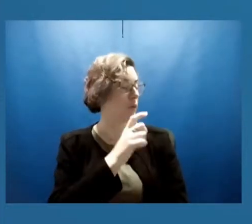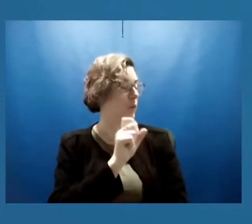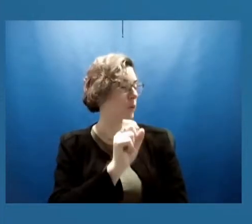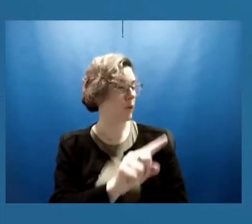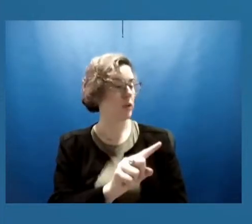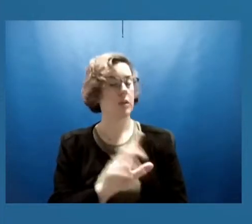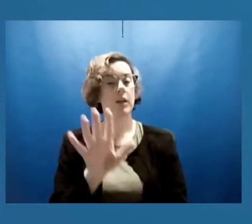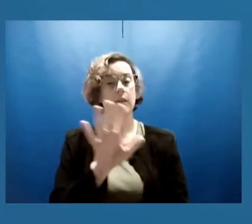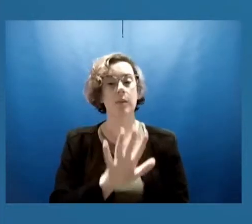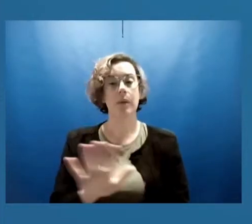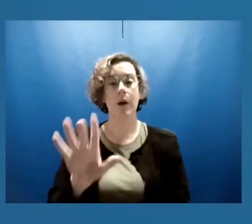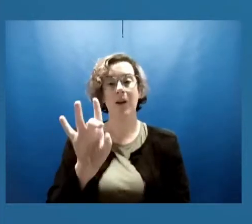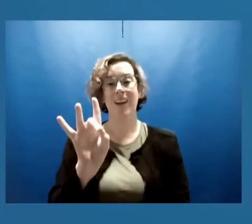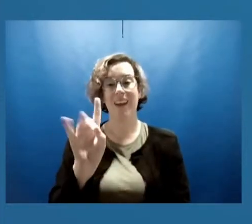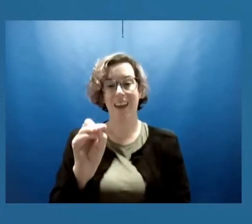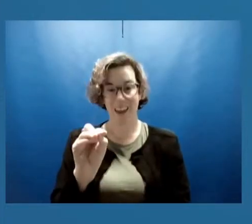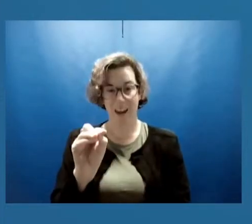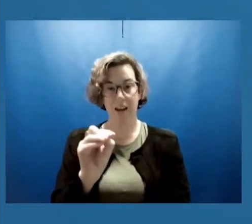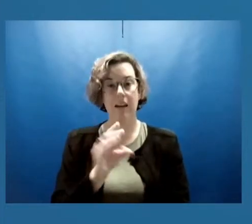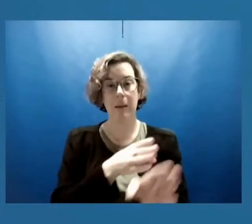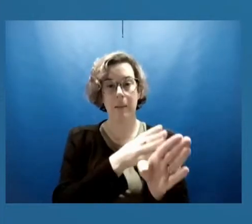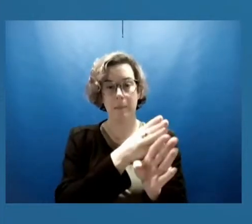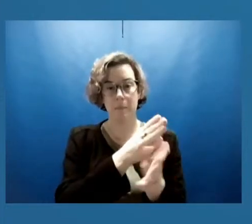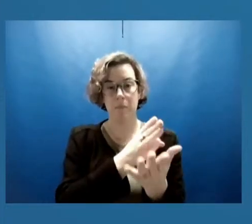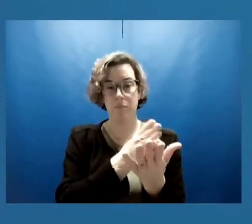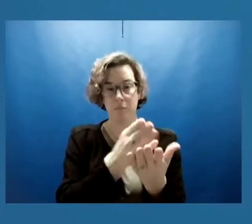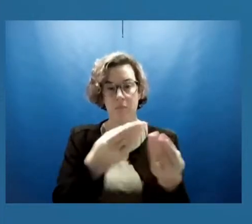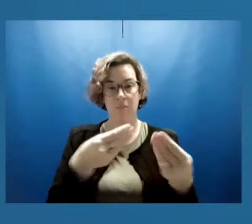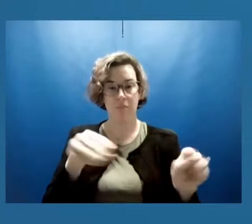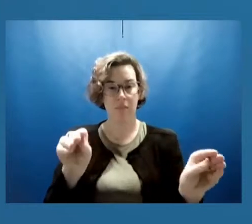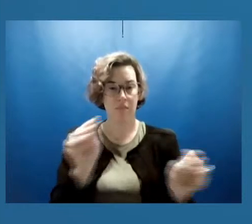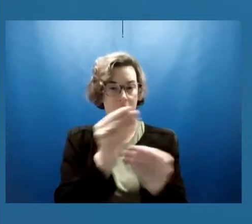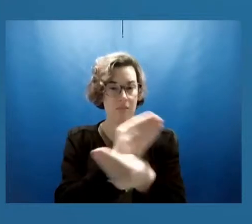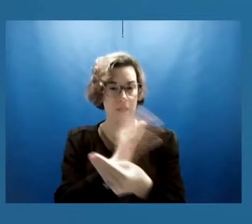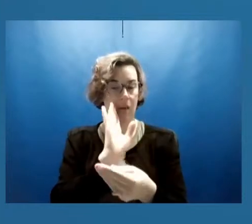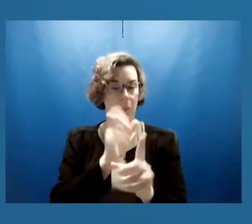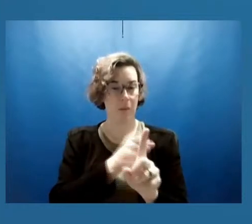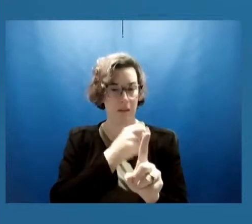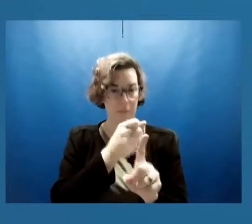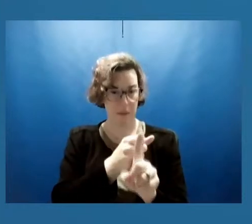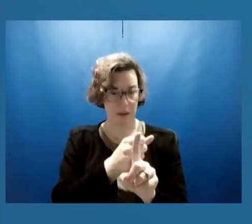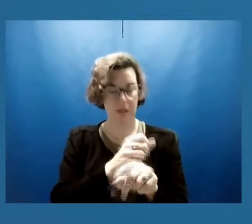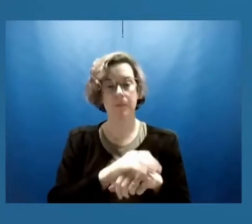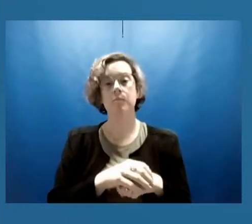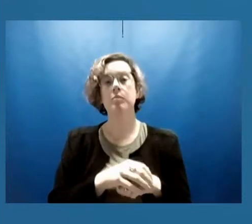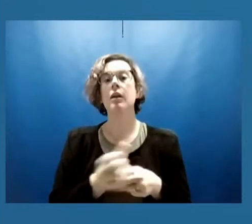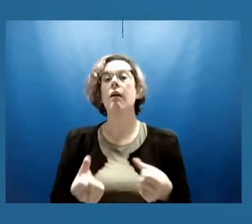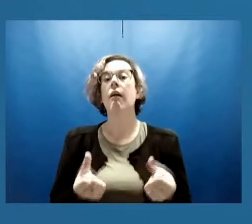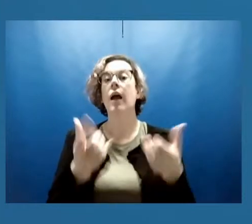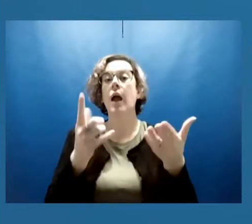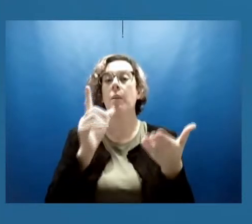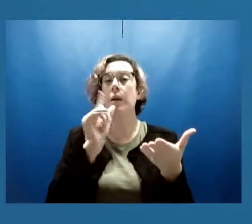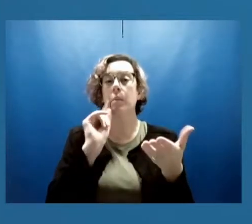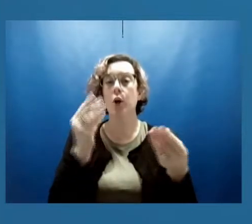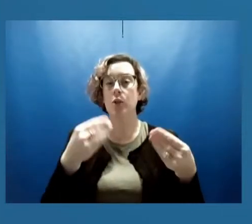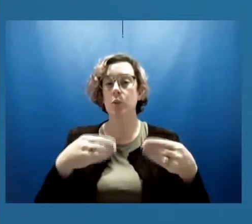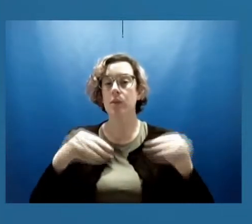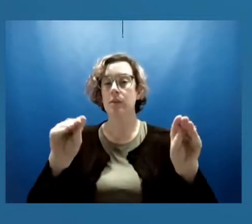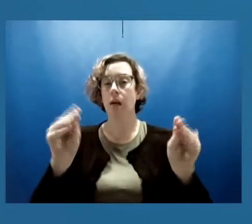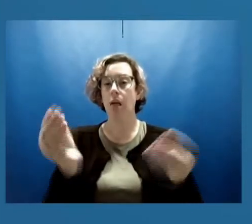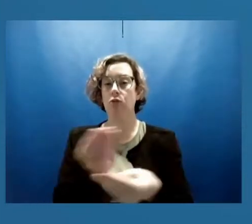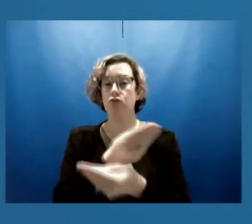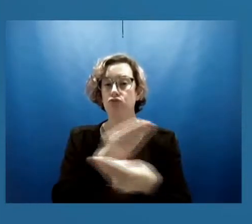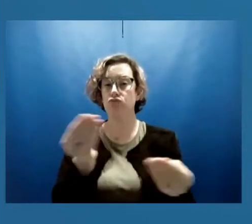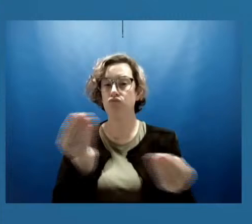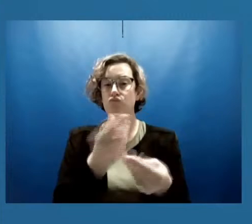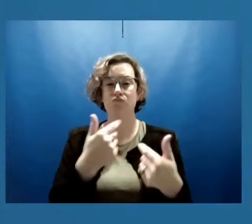80 markets that will be impacted by this order. As to the number of birds that move through these markets, I don't